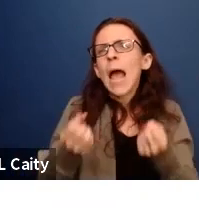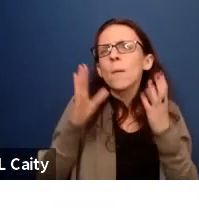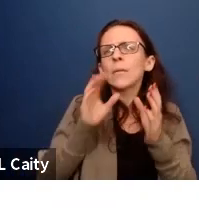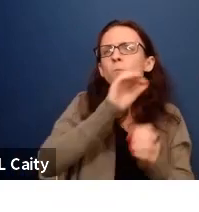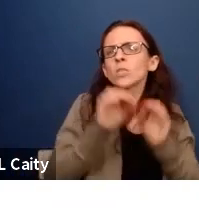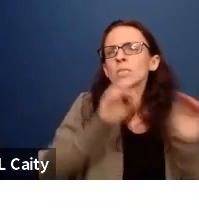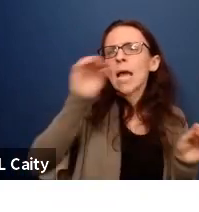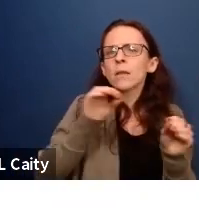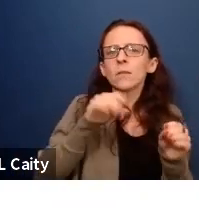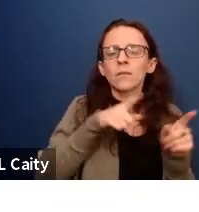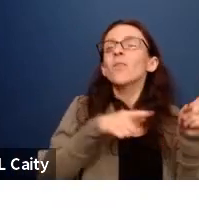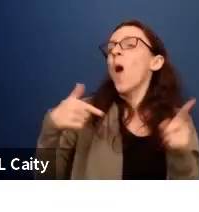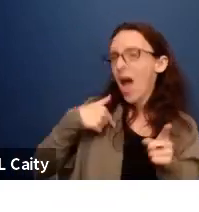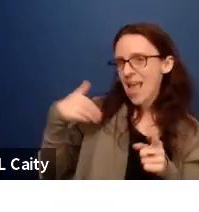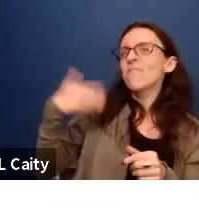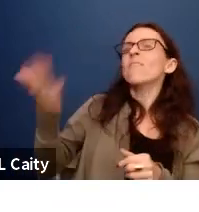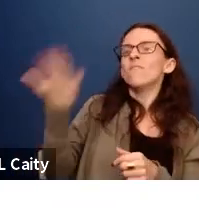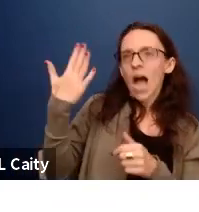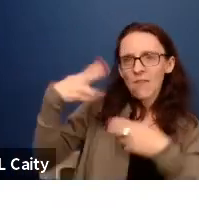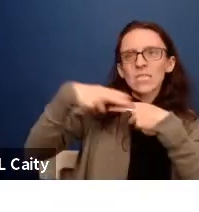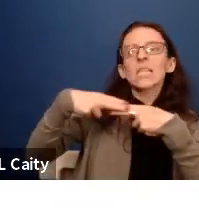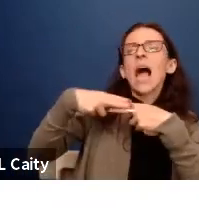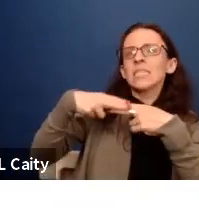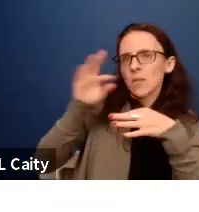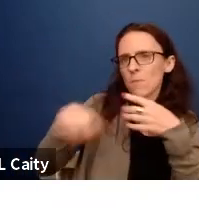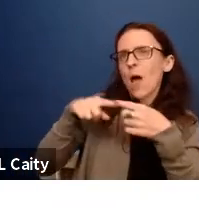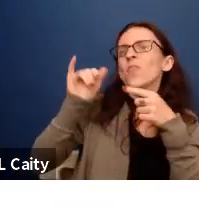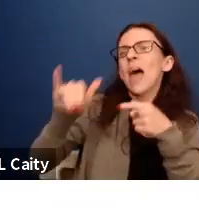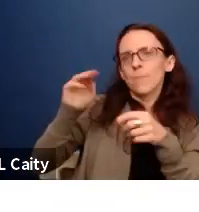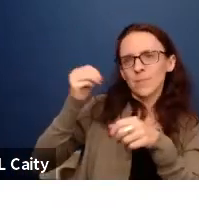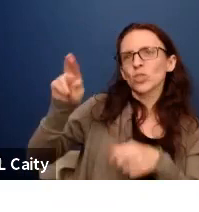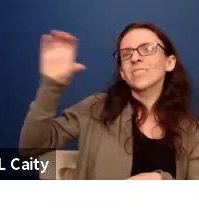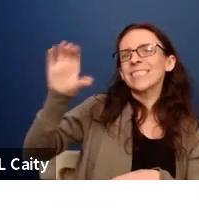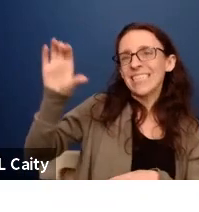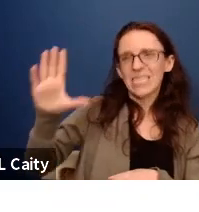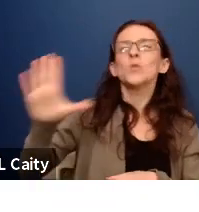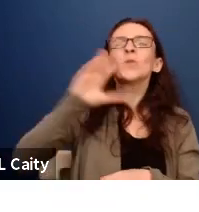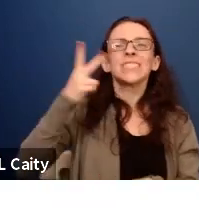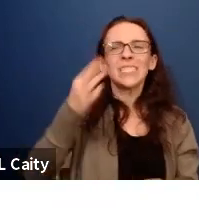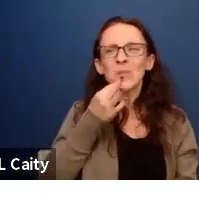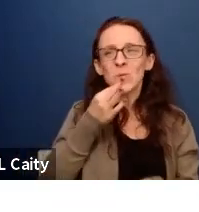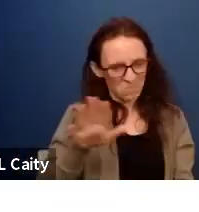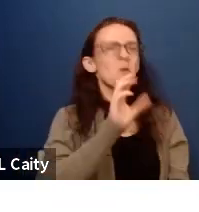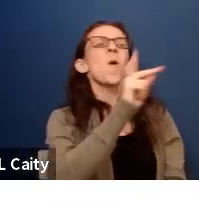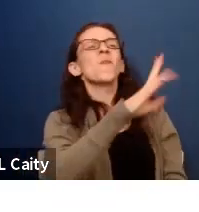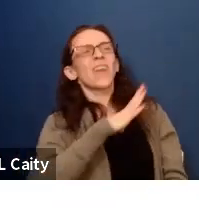like 5 slides on that, Mr. Contempasis. It's coming. Okay, I'll wait. Thank you.